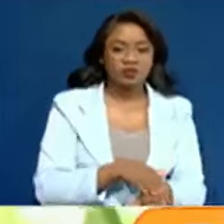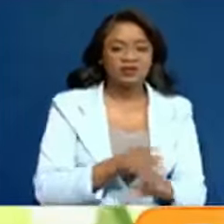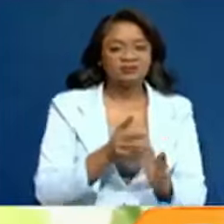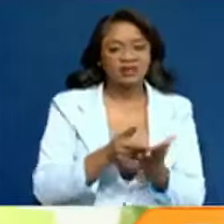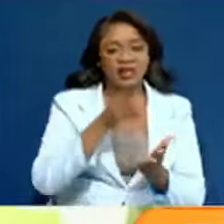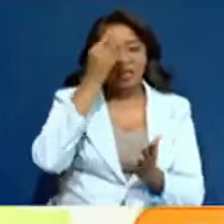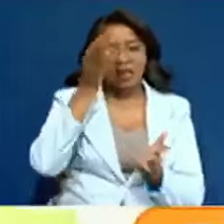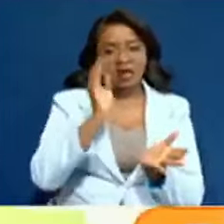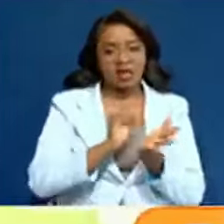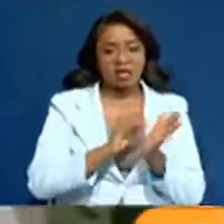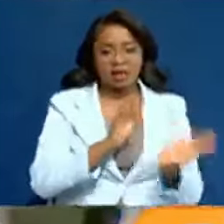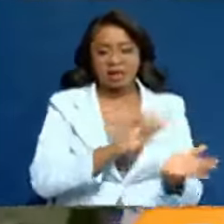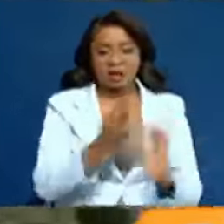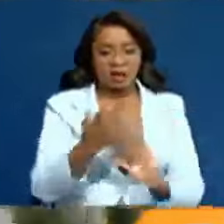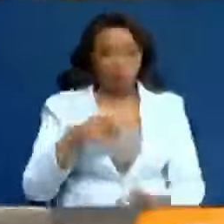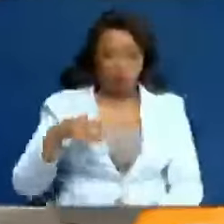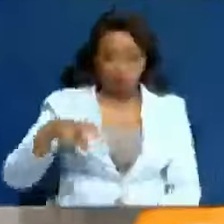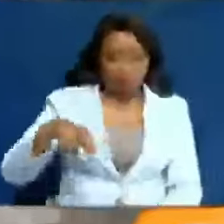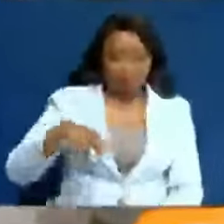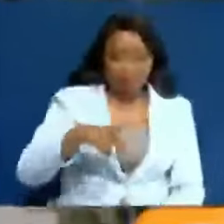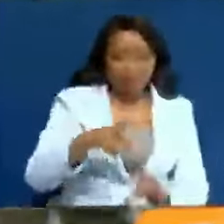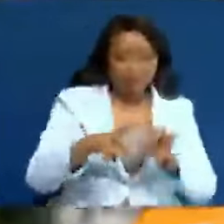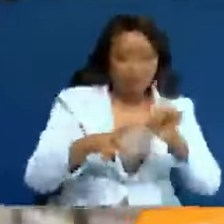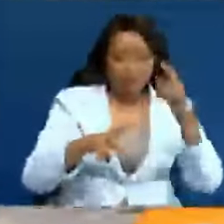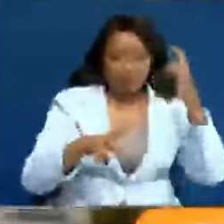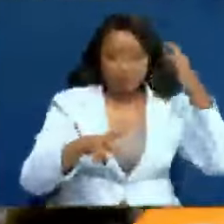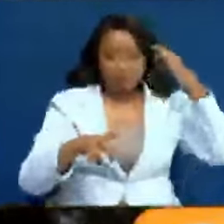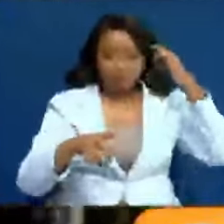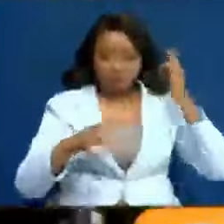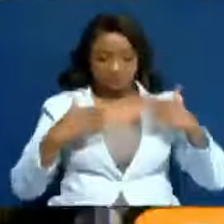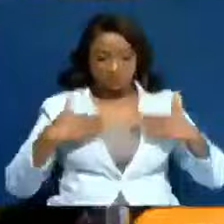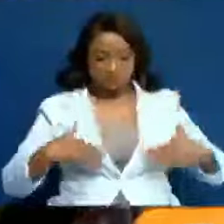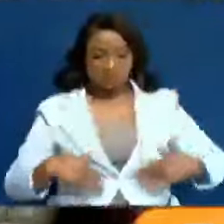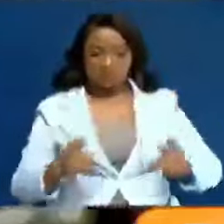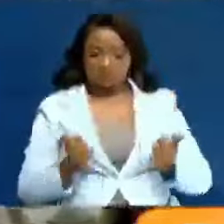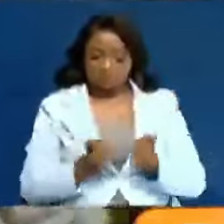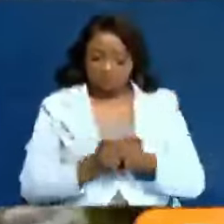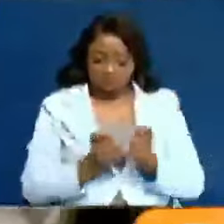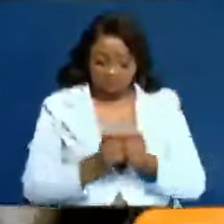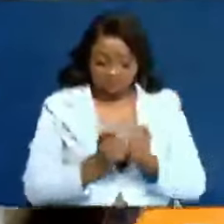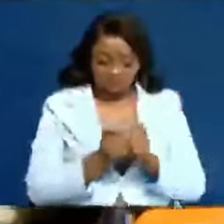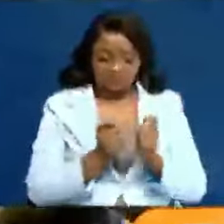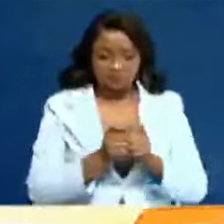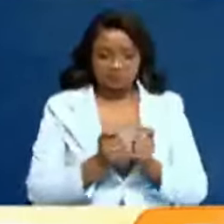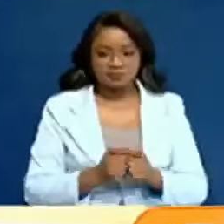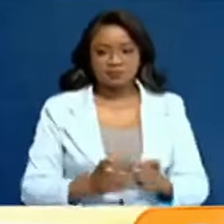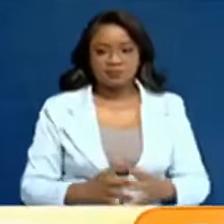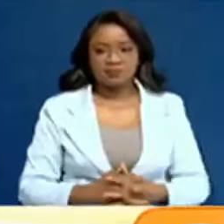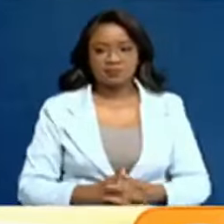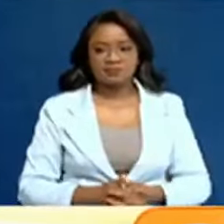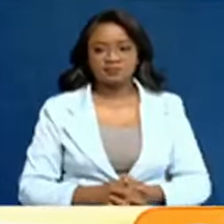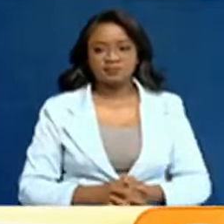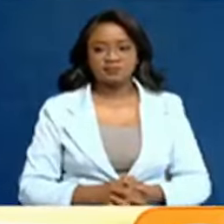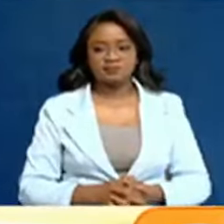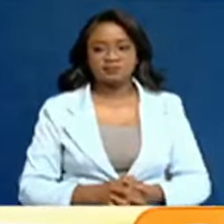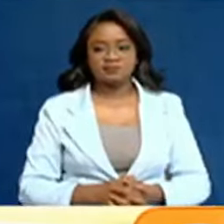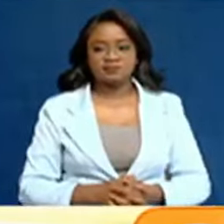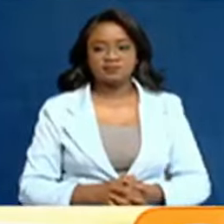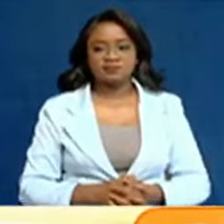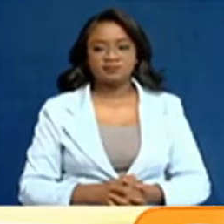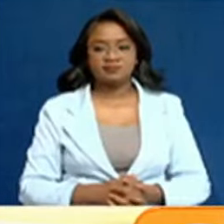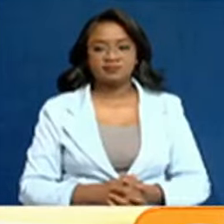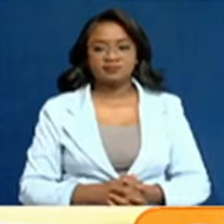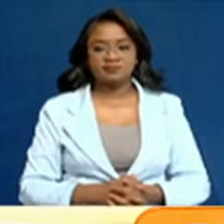of pain, both physical and mental. 1 month ago, he had a near-death experience. Sikuwa,